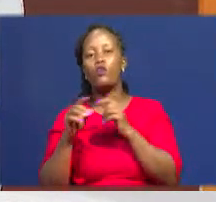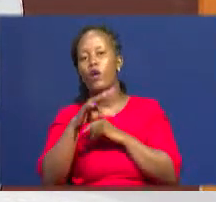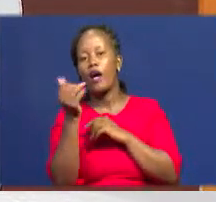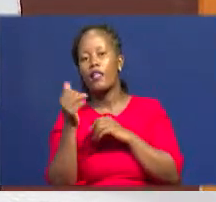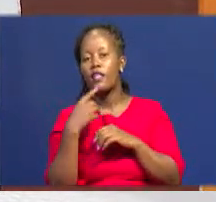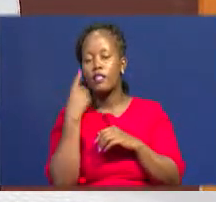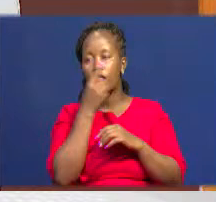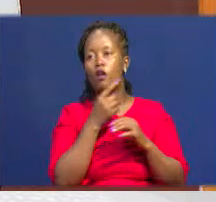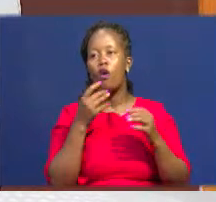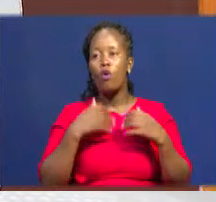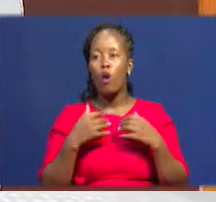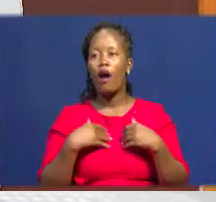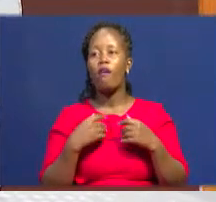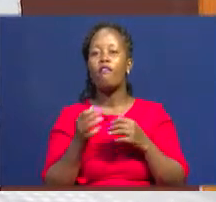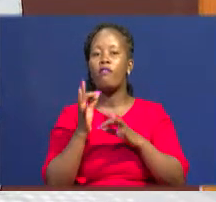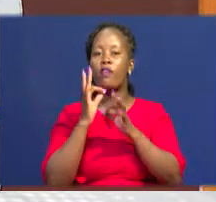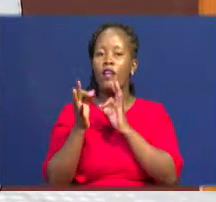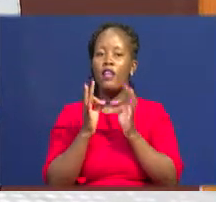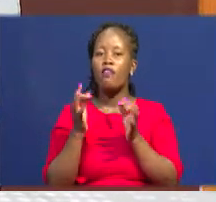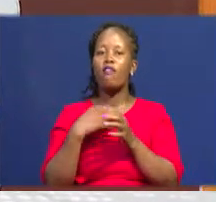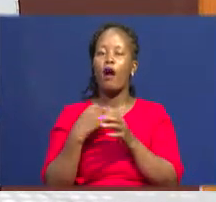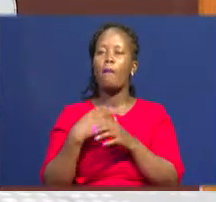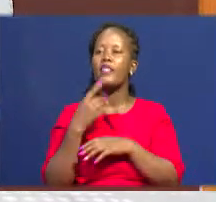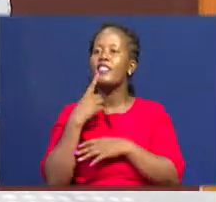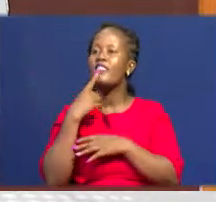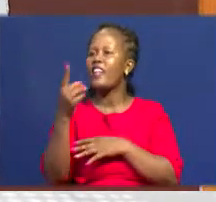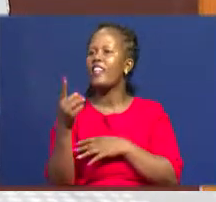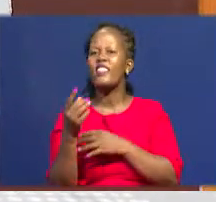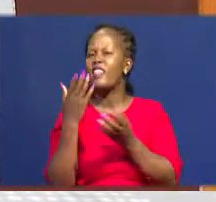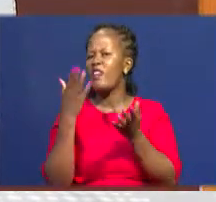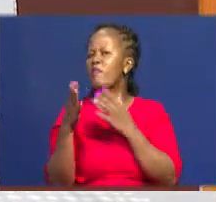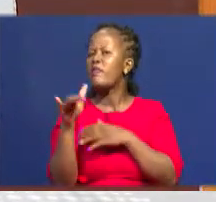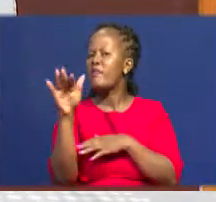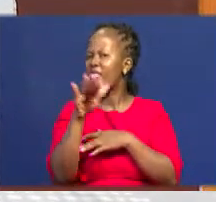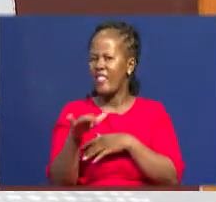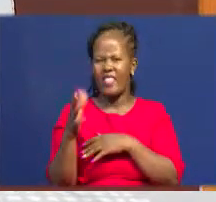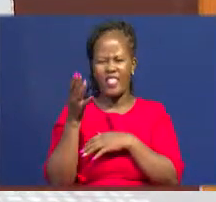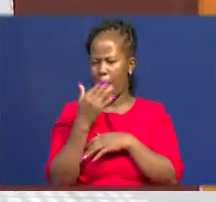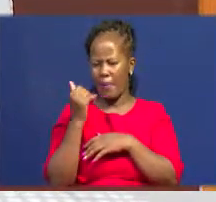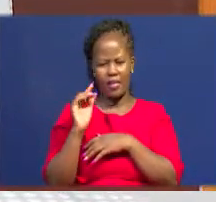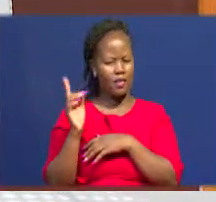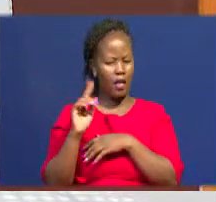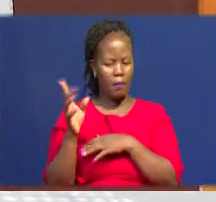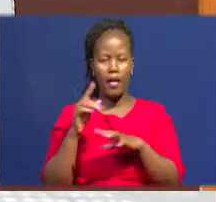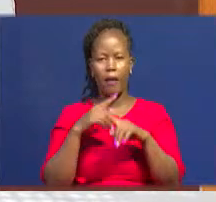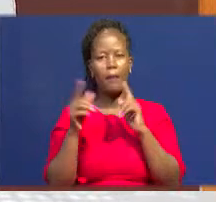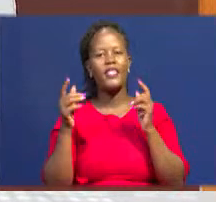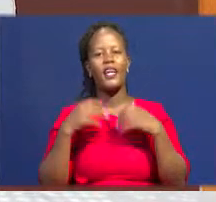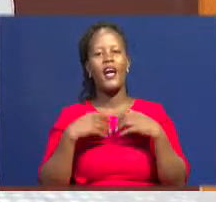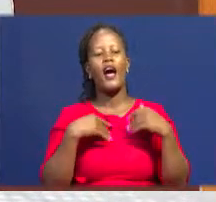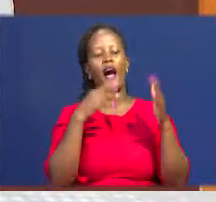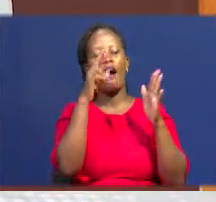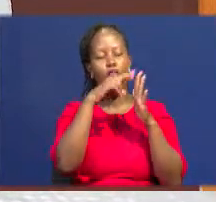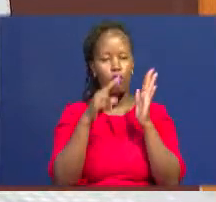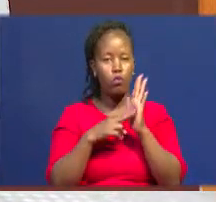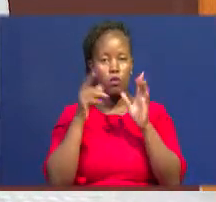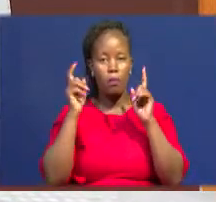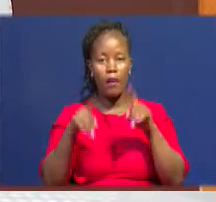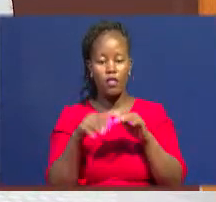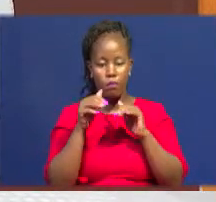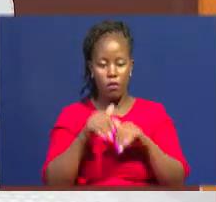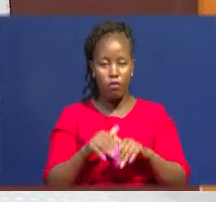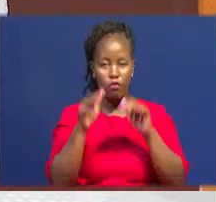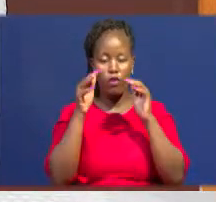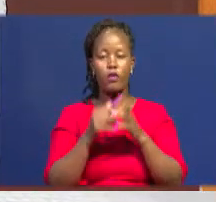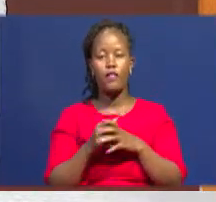that. If a marshal directs you to a place, it may not make sense, but there's rules and procedure that he's following.